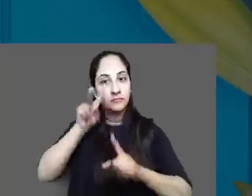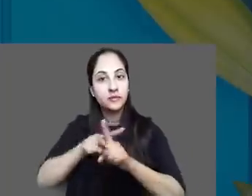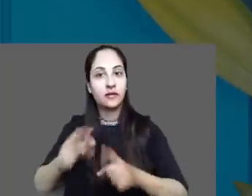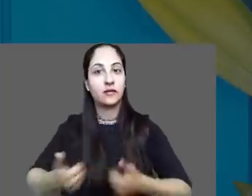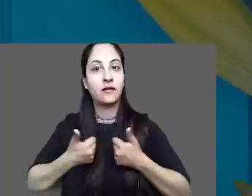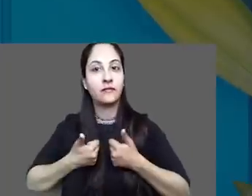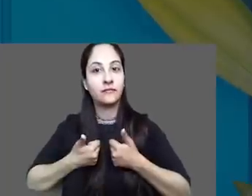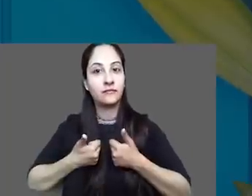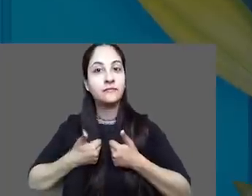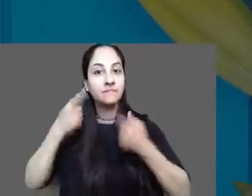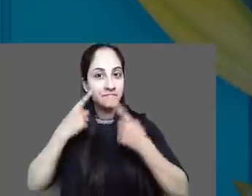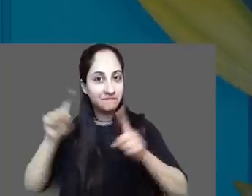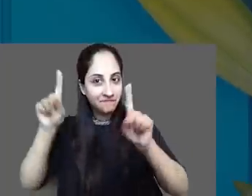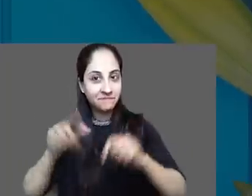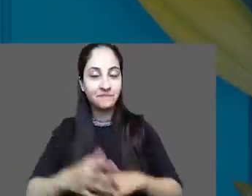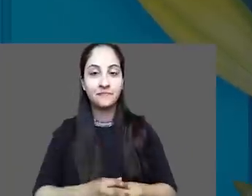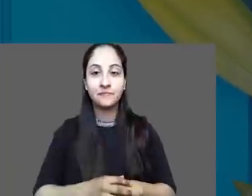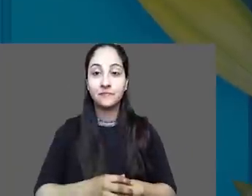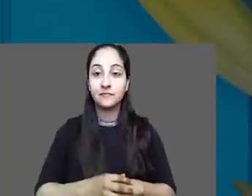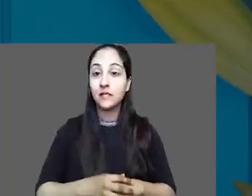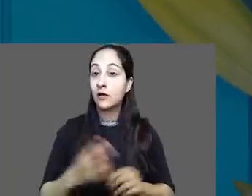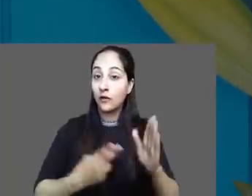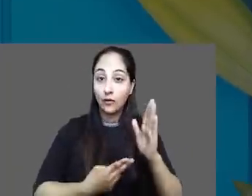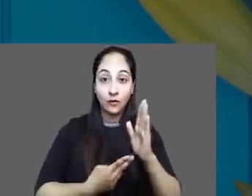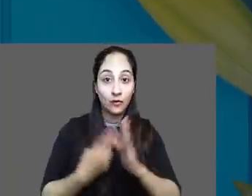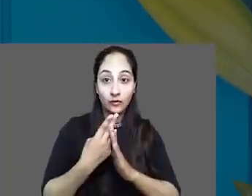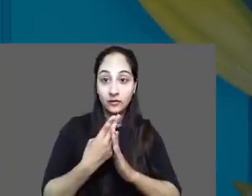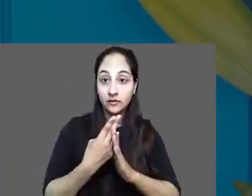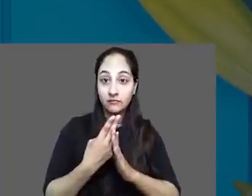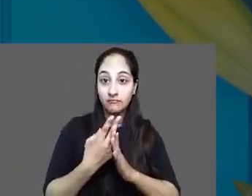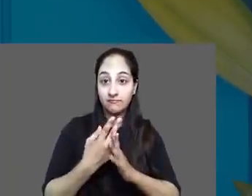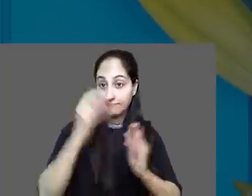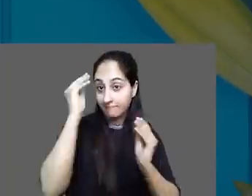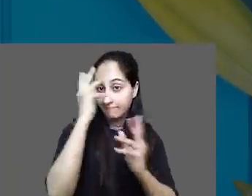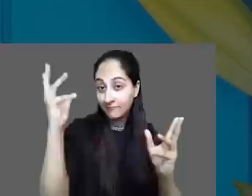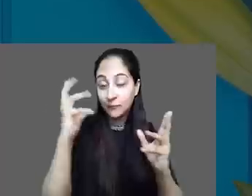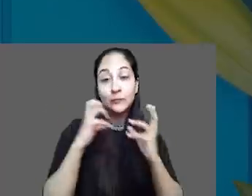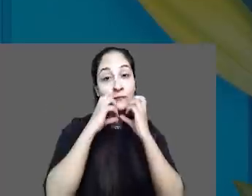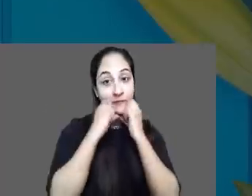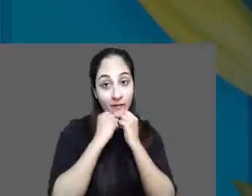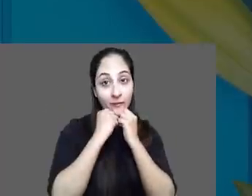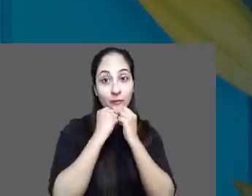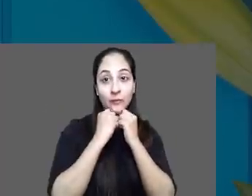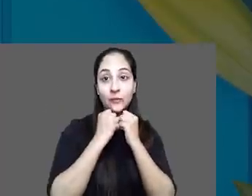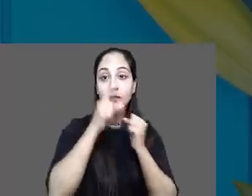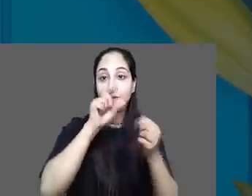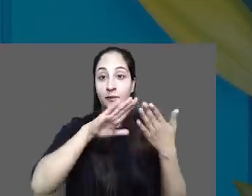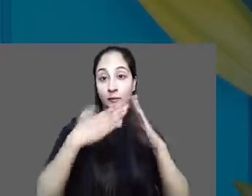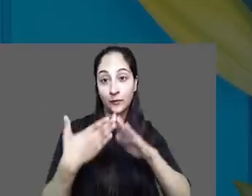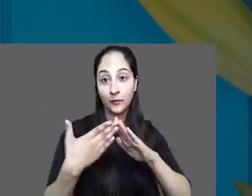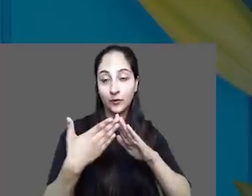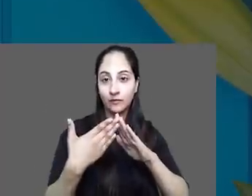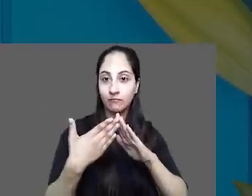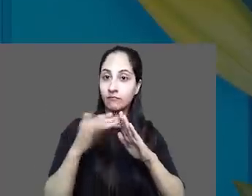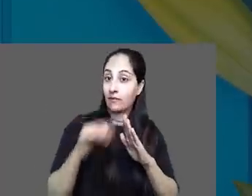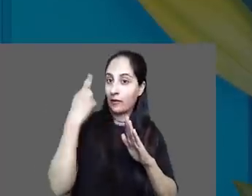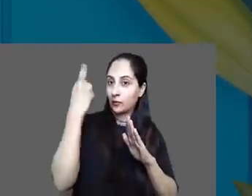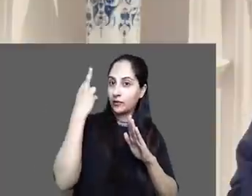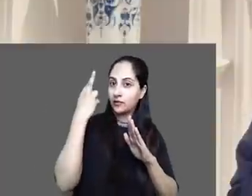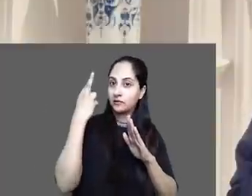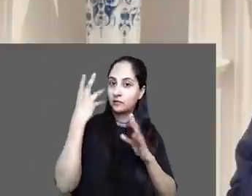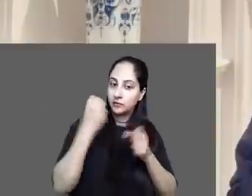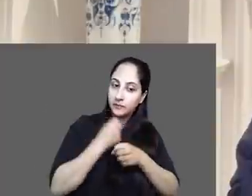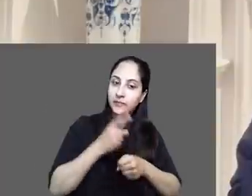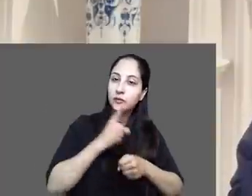fight fire with fire. I don't have... I didn't know we would have that significant an impact. Well, I have the letter Z from Winners. That's the best I could